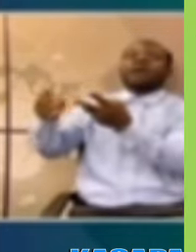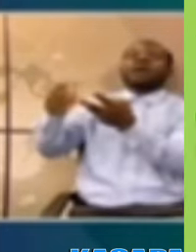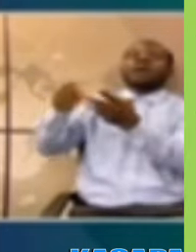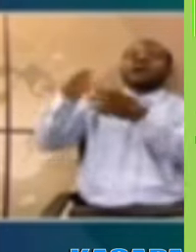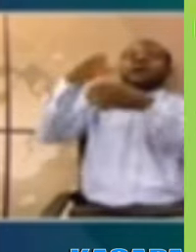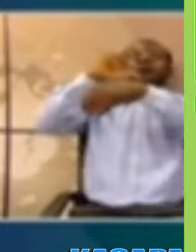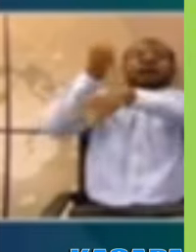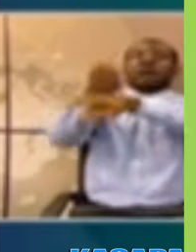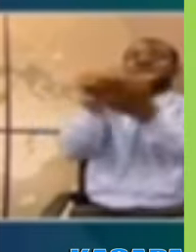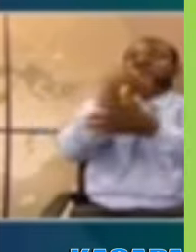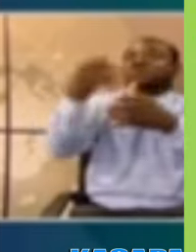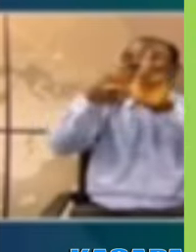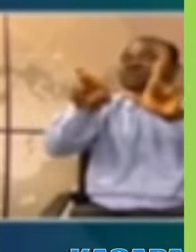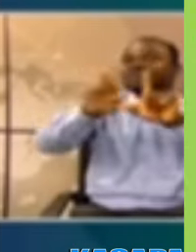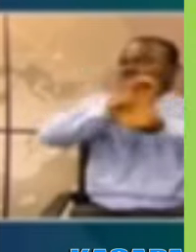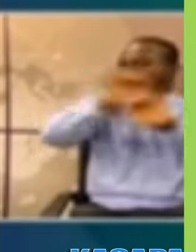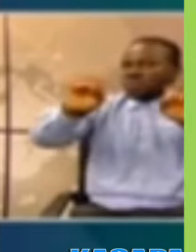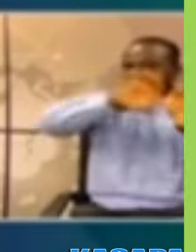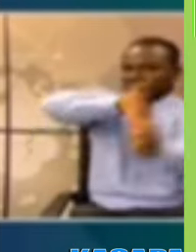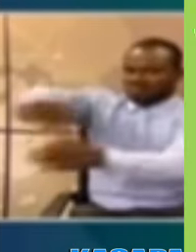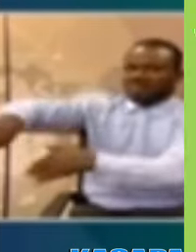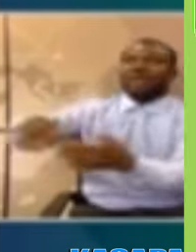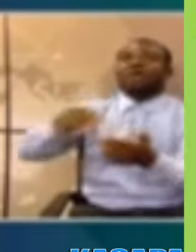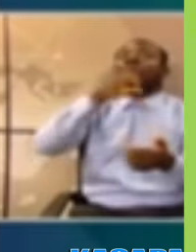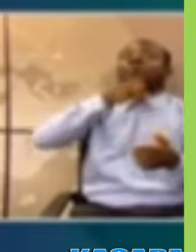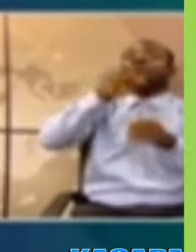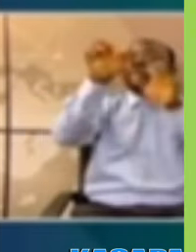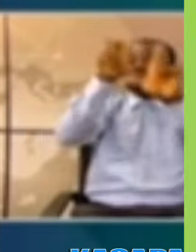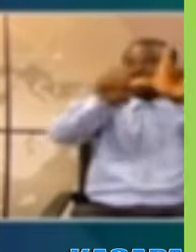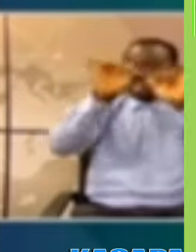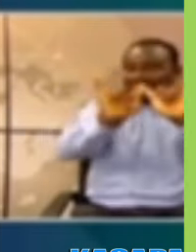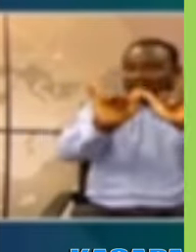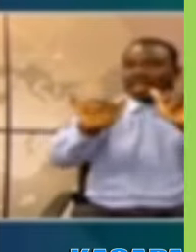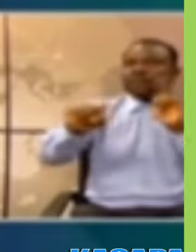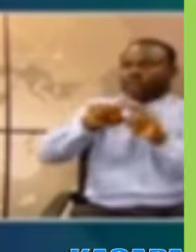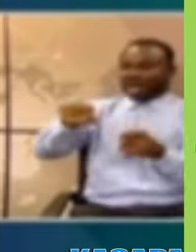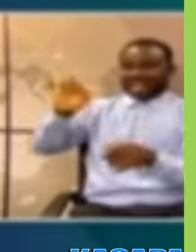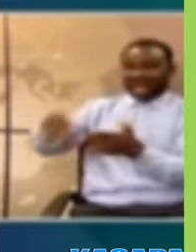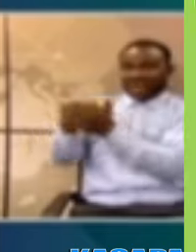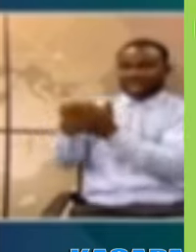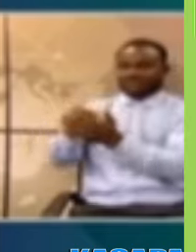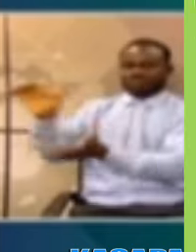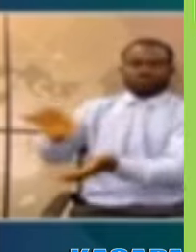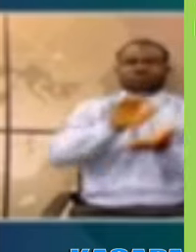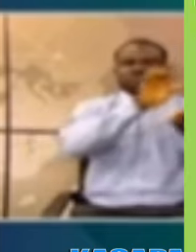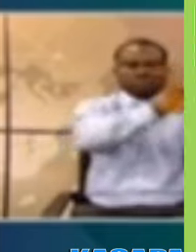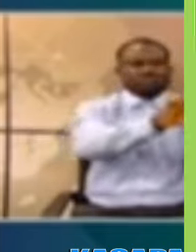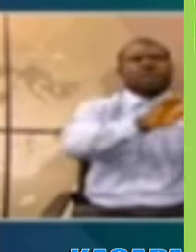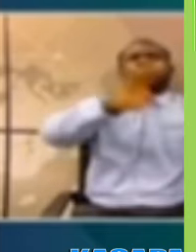Cashew no regulate. When them say, Cashew is a cocoa. cash it is a cocoa. Yabba cash you